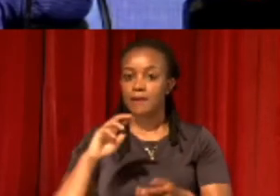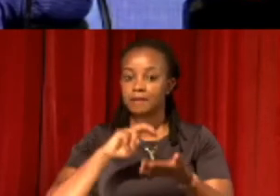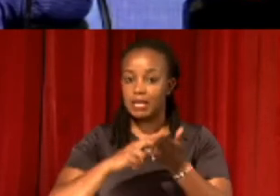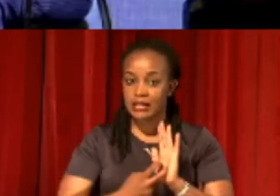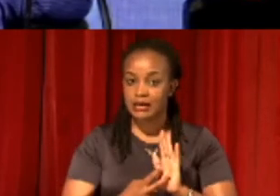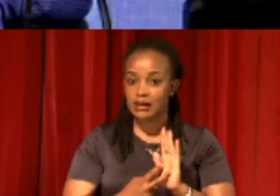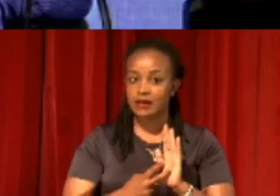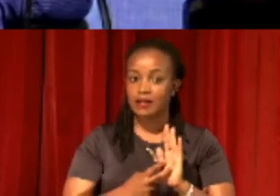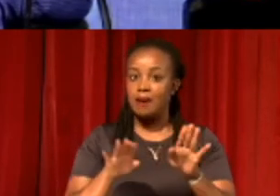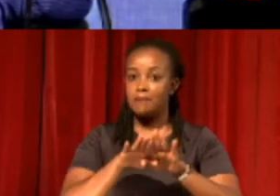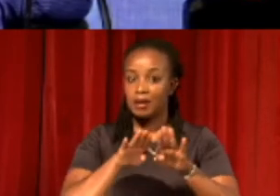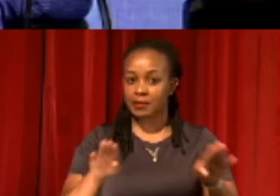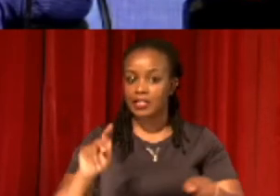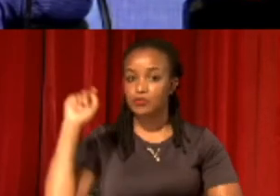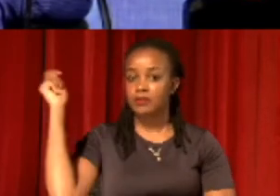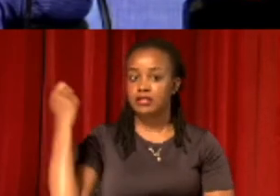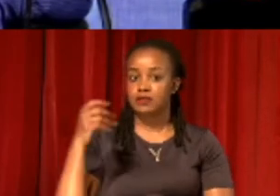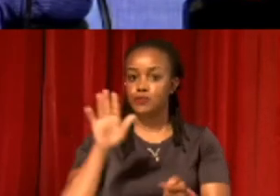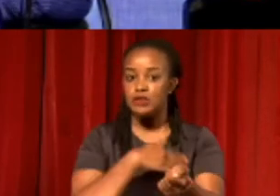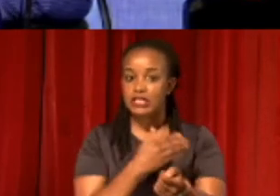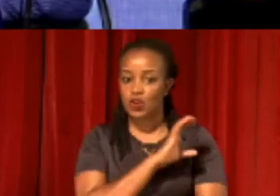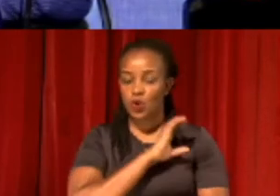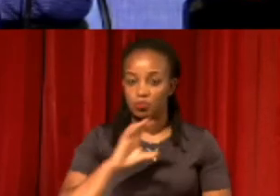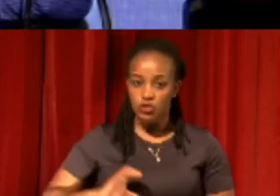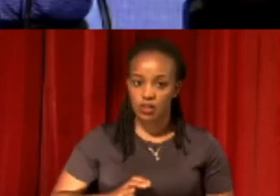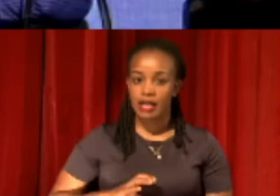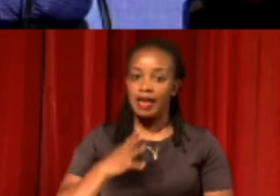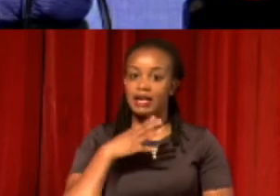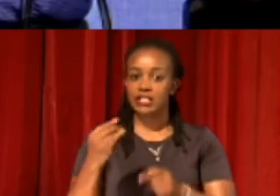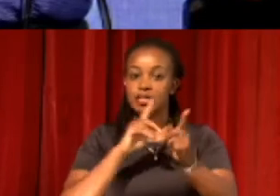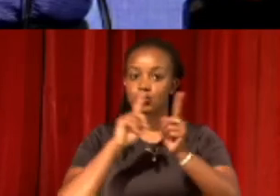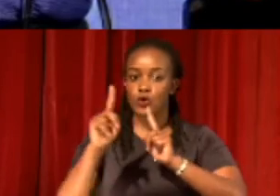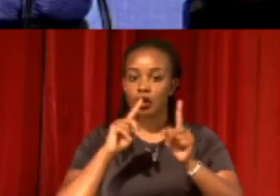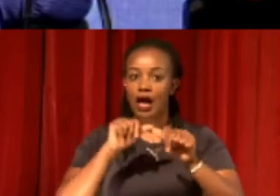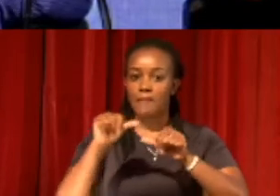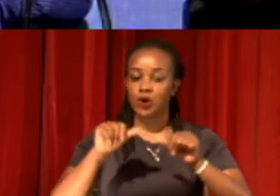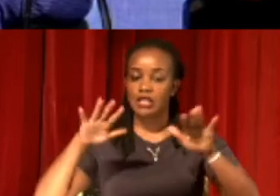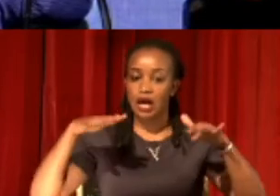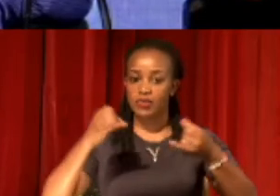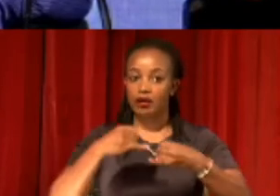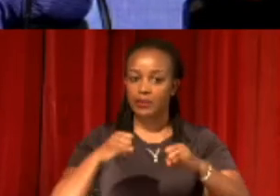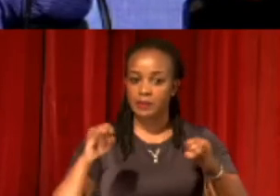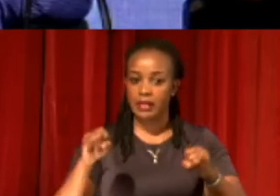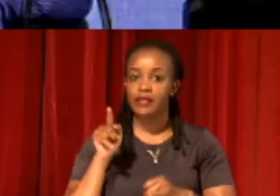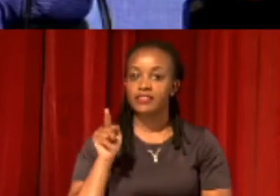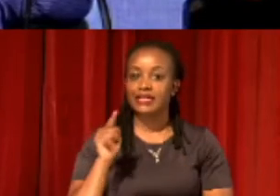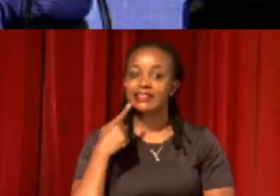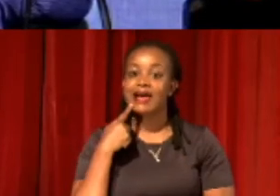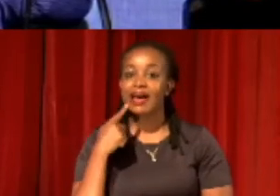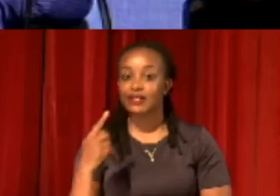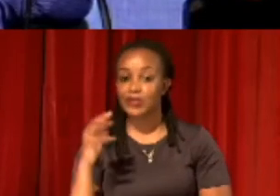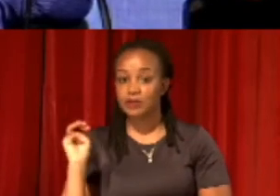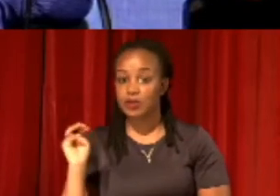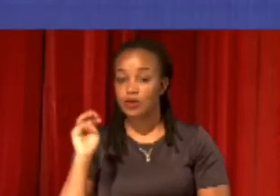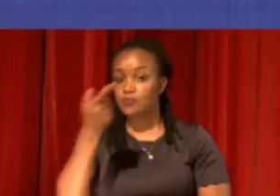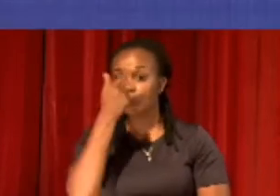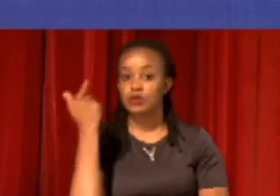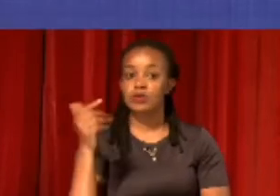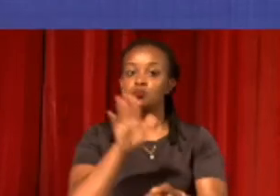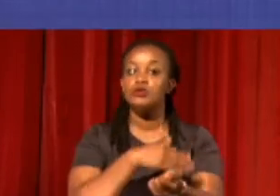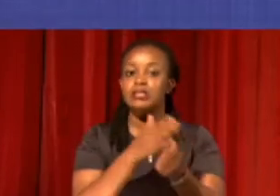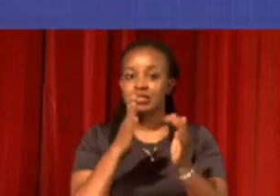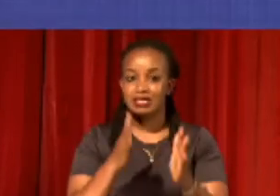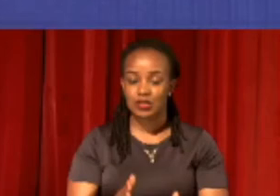us about their part of implementing this stimulus package, because musicians were the first to be